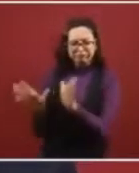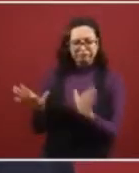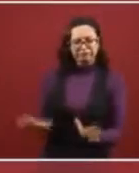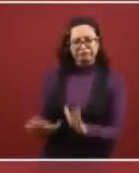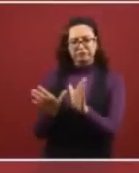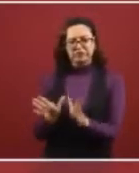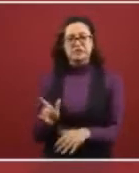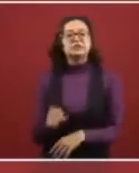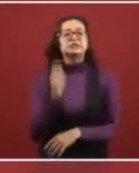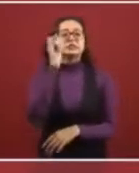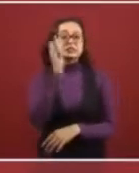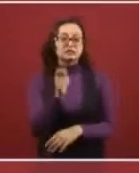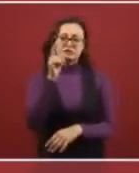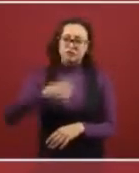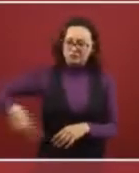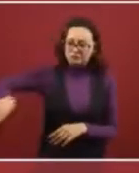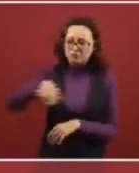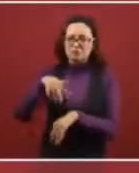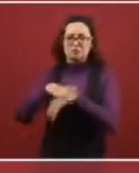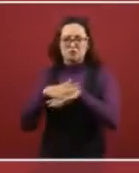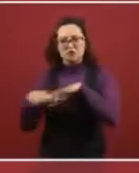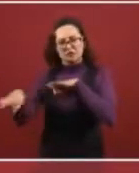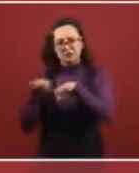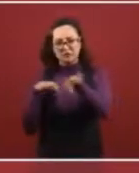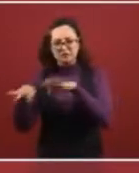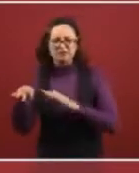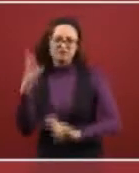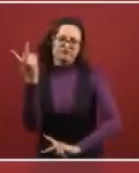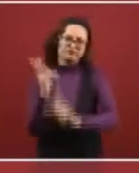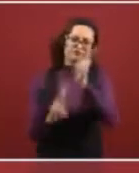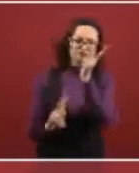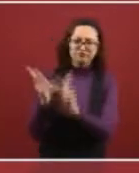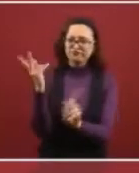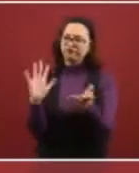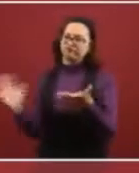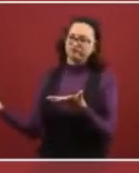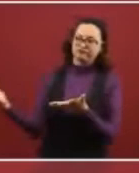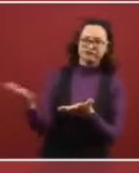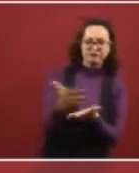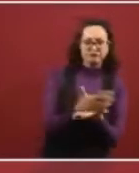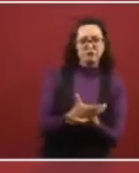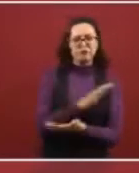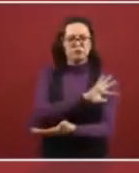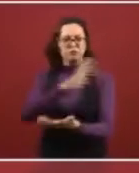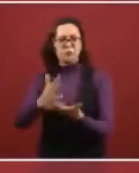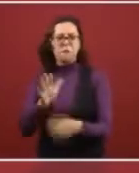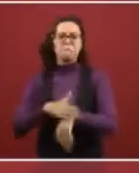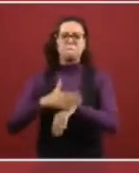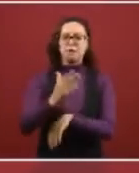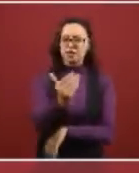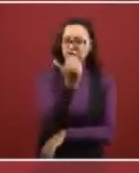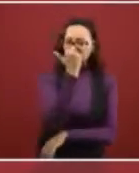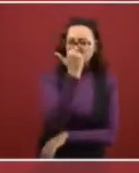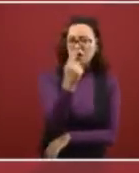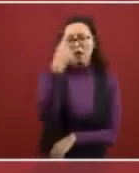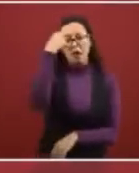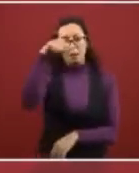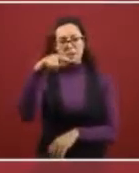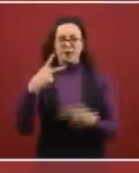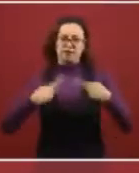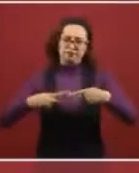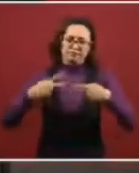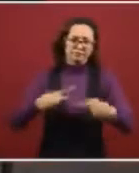small producers. And that will mean increasing the increasing production so that there will be more